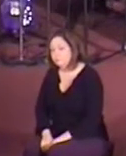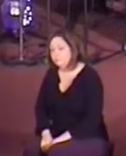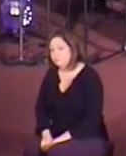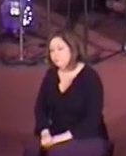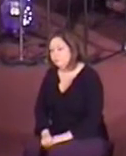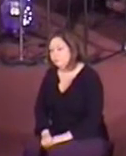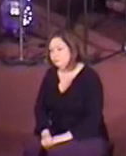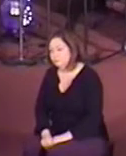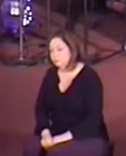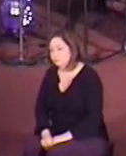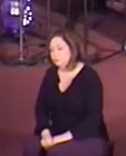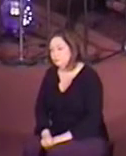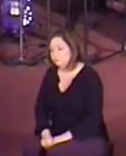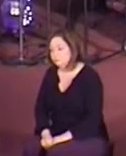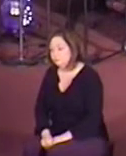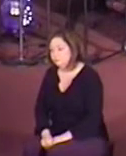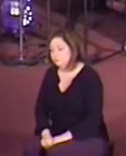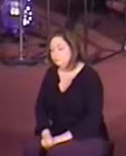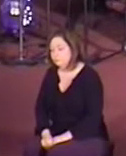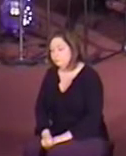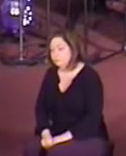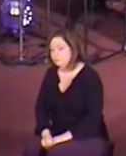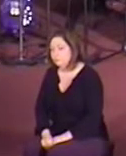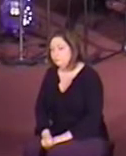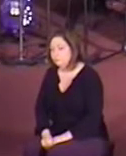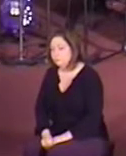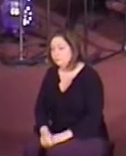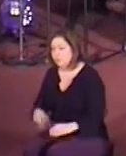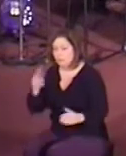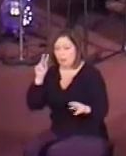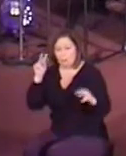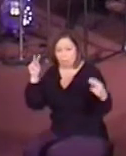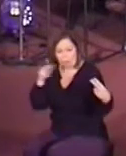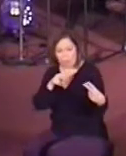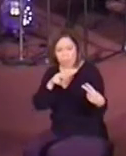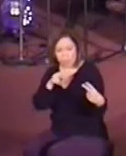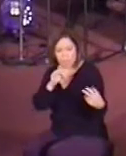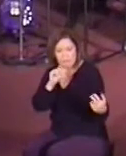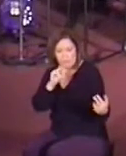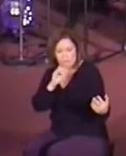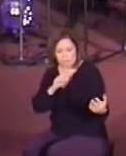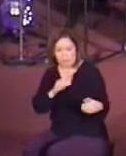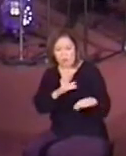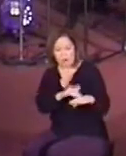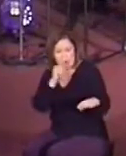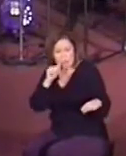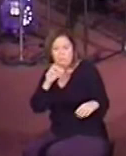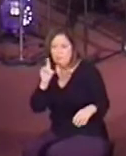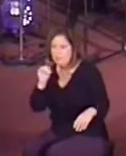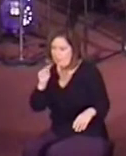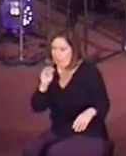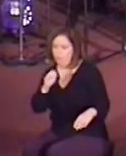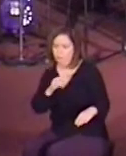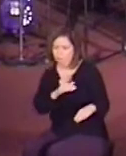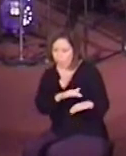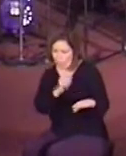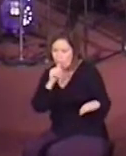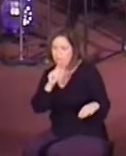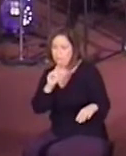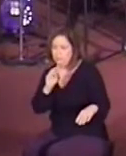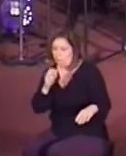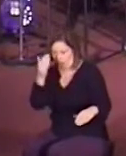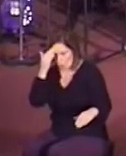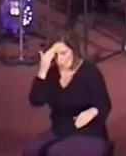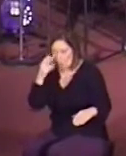I have seen and its interpretation." He looks at this guy named Daniel, and he says, "Call in Daniel, bring in Daniel, because I